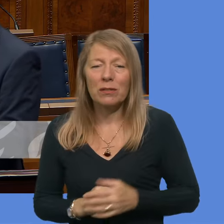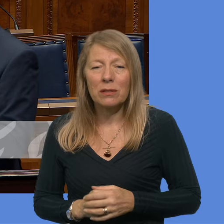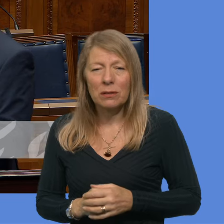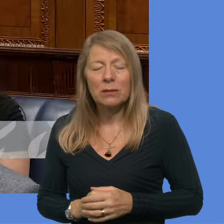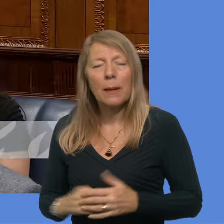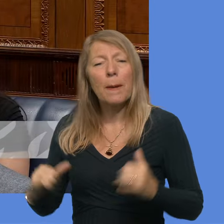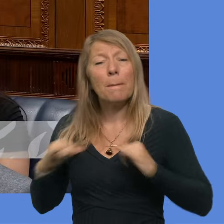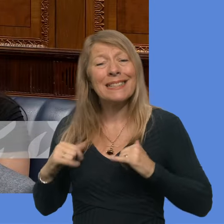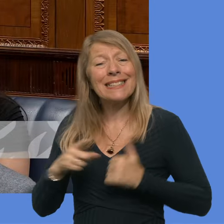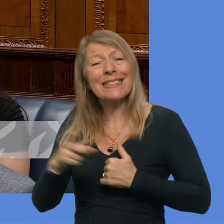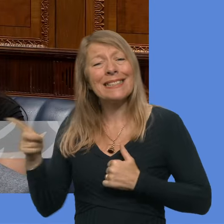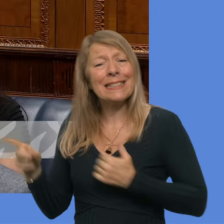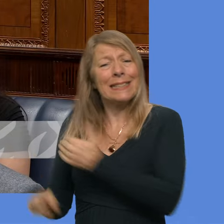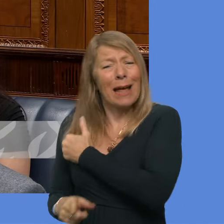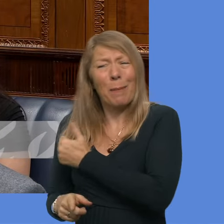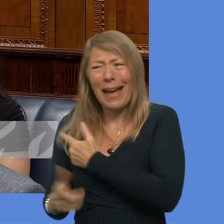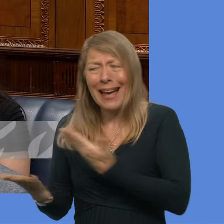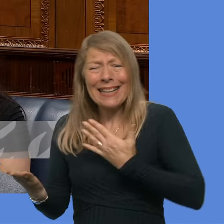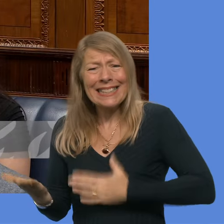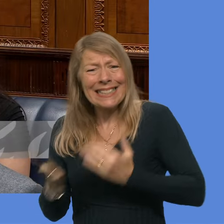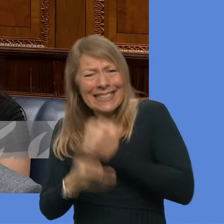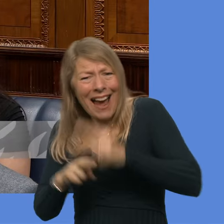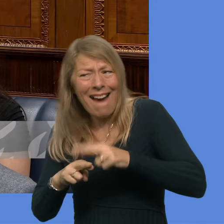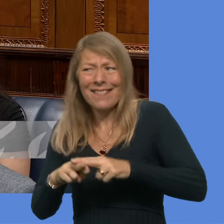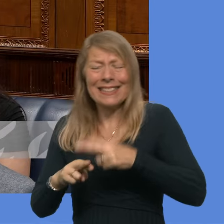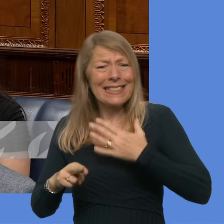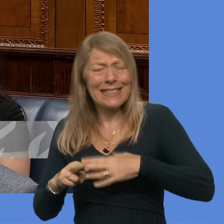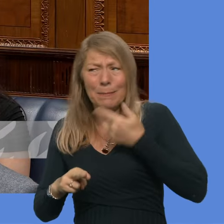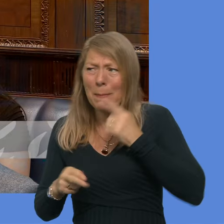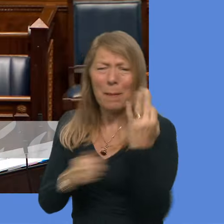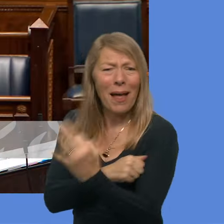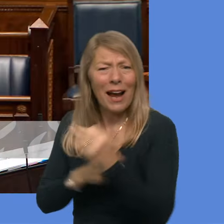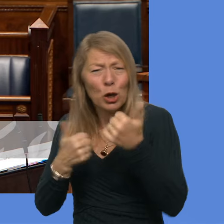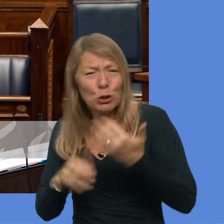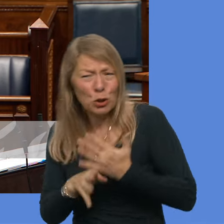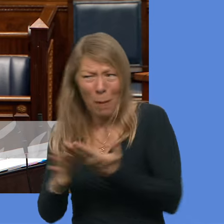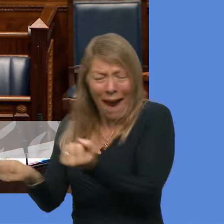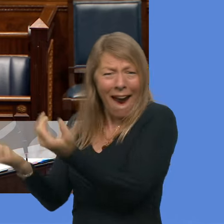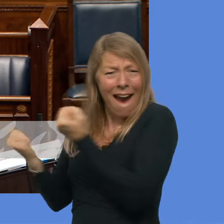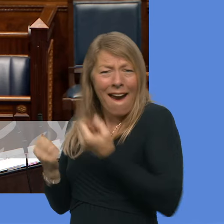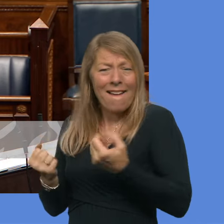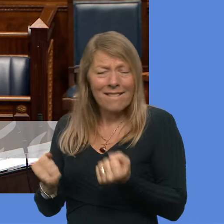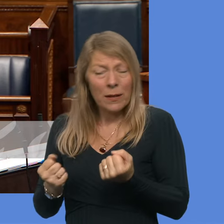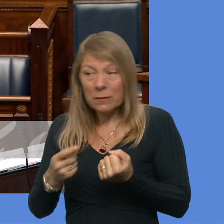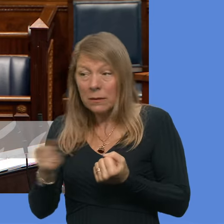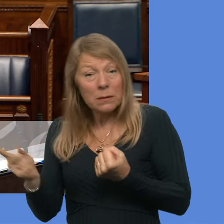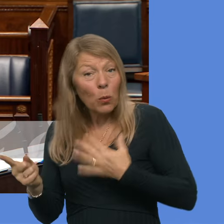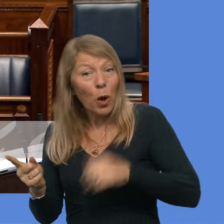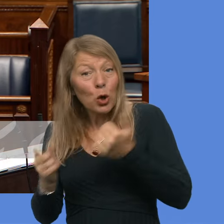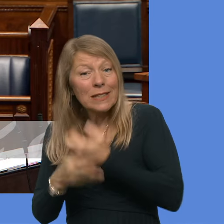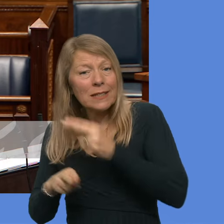they can't get the people that they need. They need more people, they need more people with skills, so they have a contribution to make to ensuring that people can